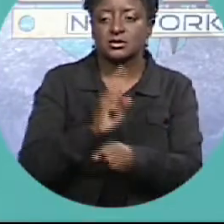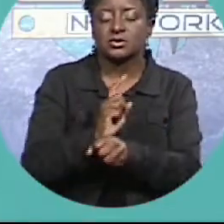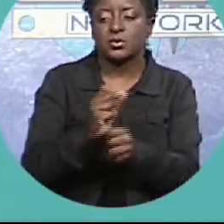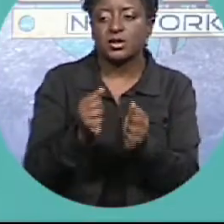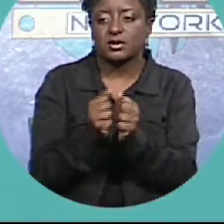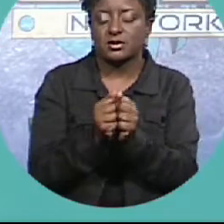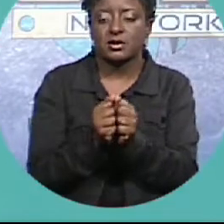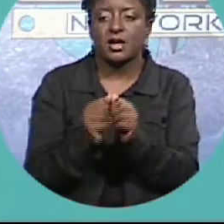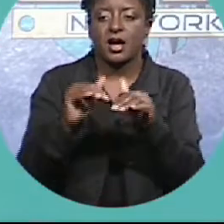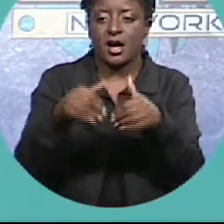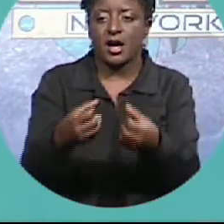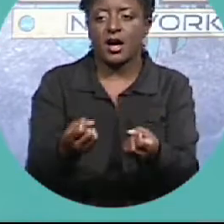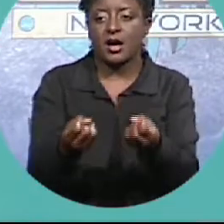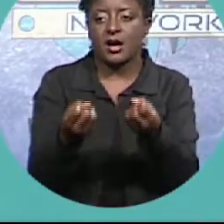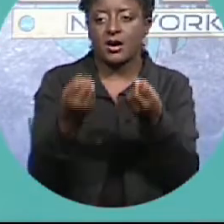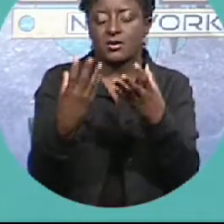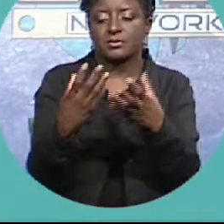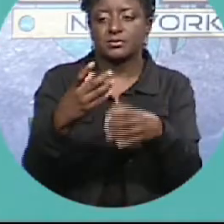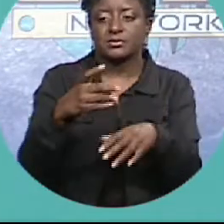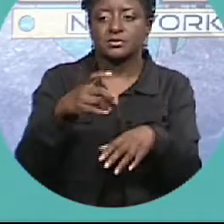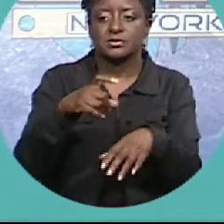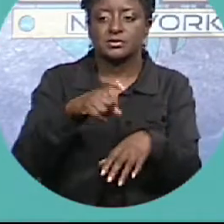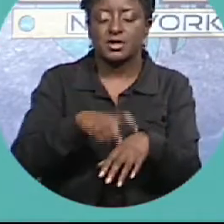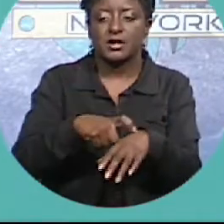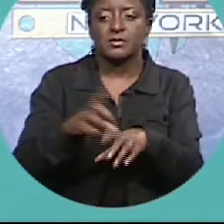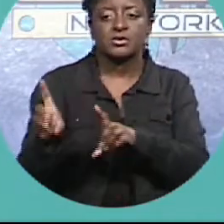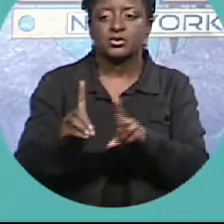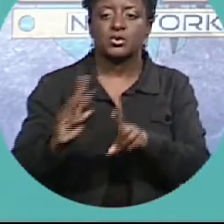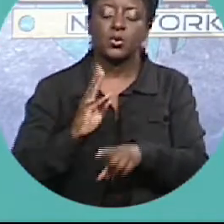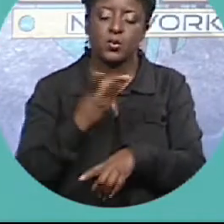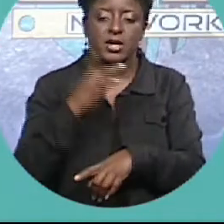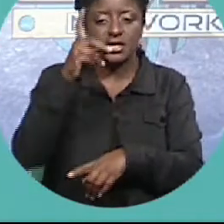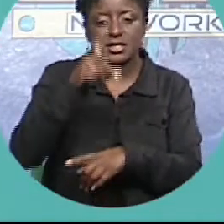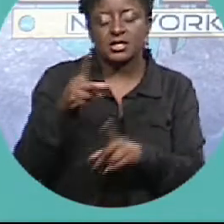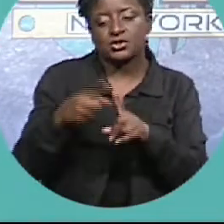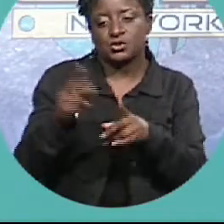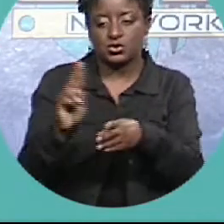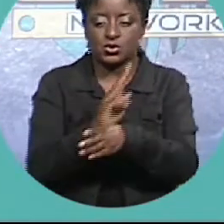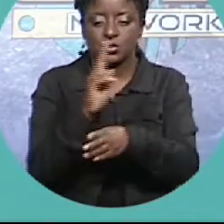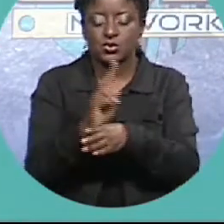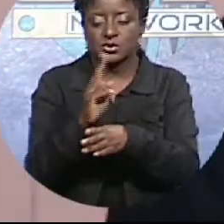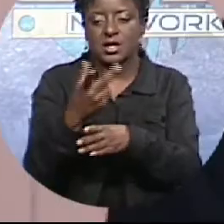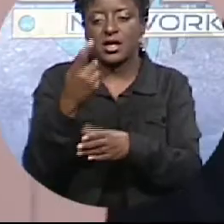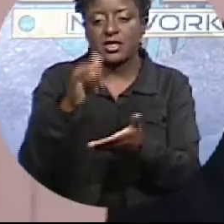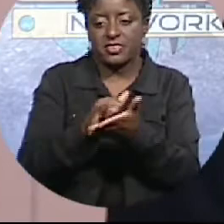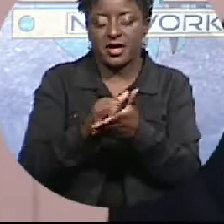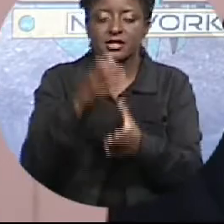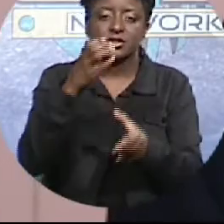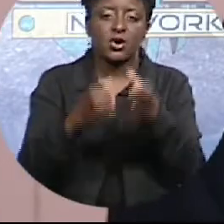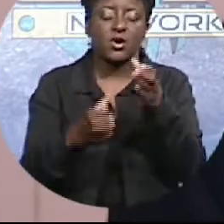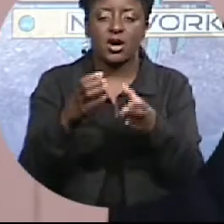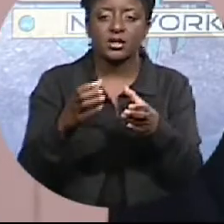often do we really have to call on that court or utilize their services?